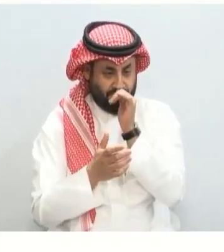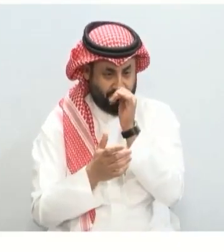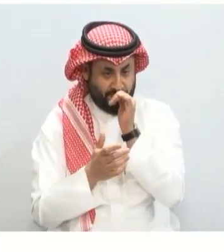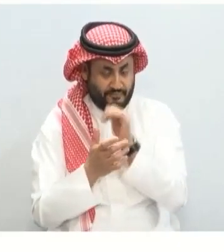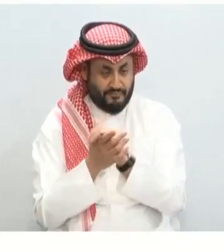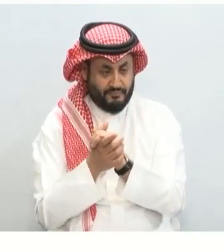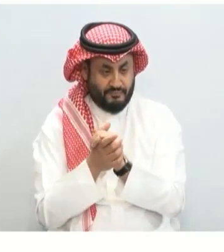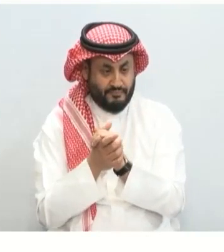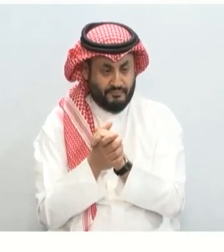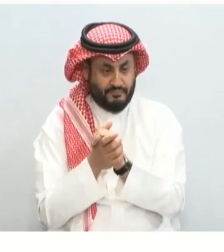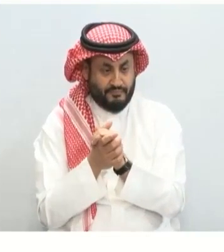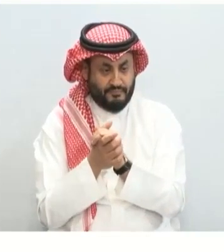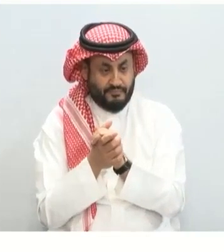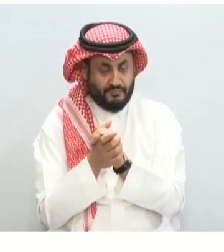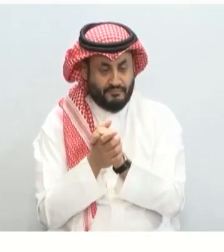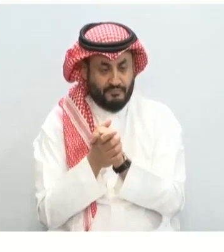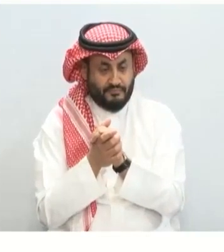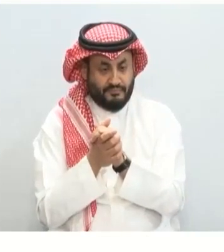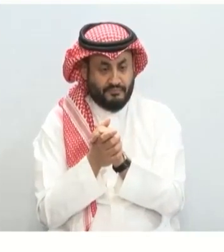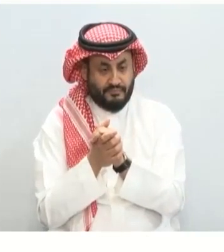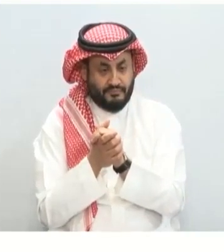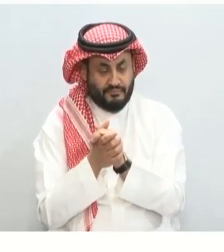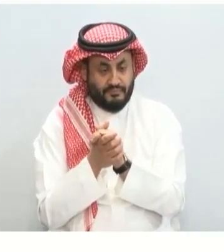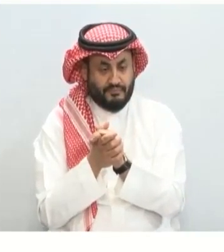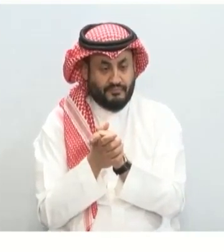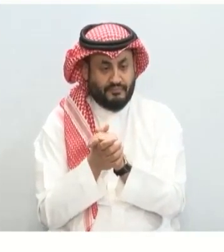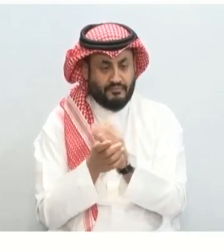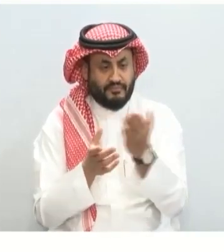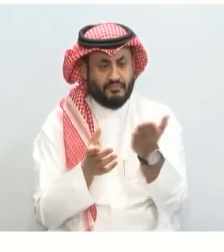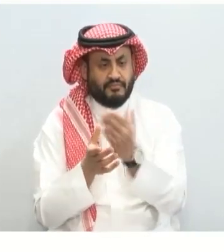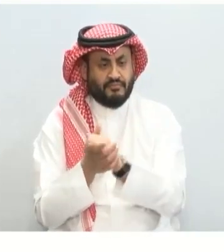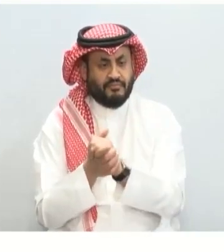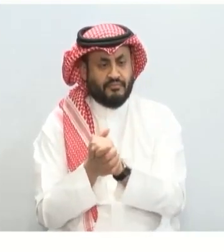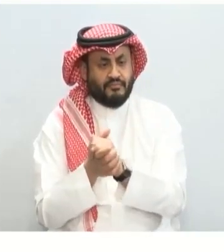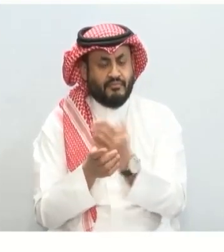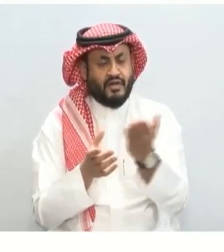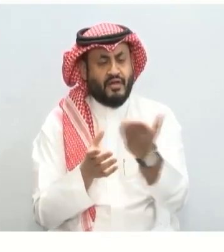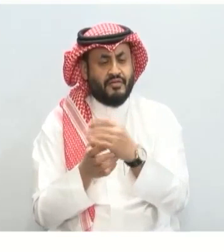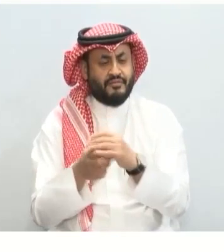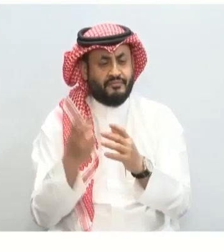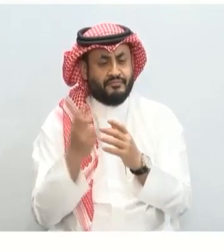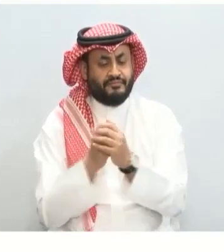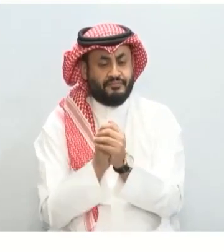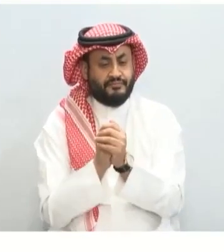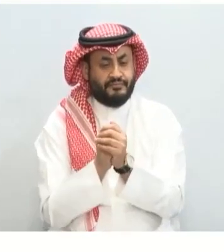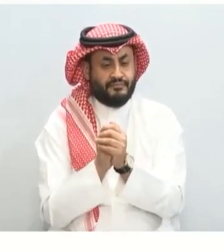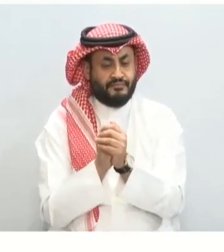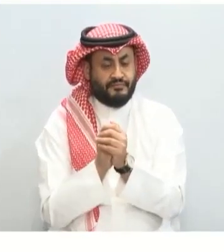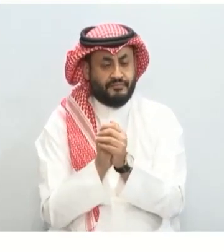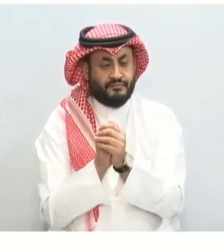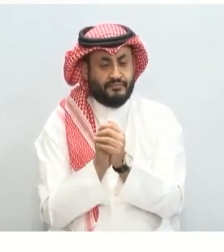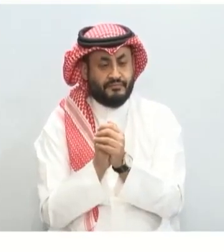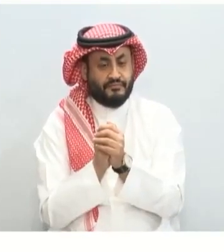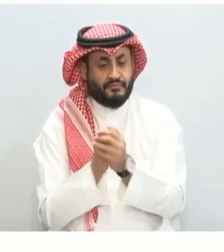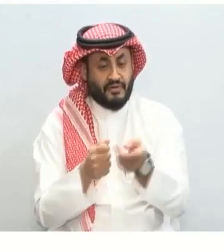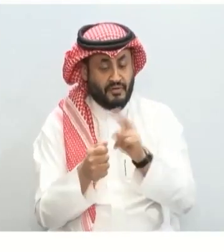Dessert one is a chocolate raspberry layer cake and the other is almond creme brulee. Did you say chocolate raspberry